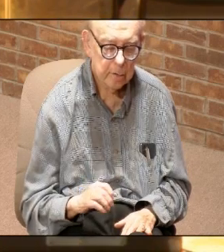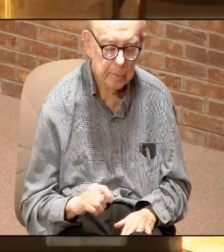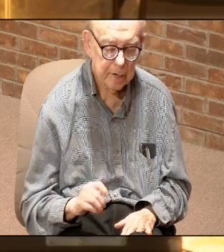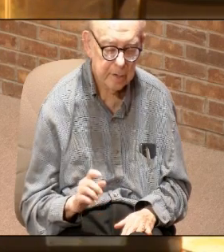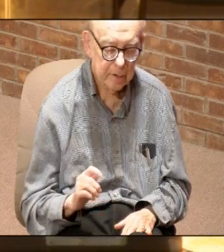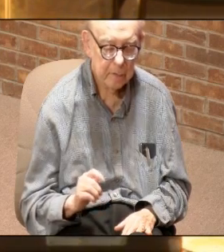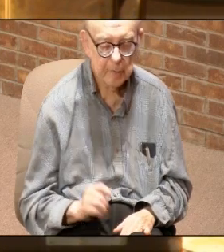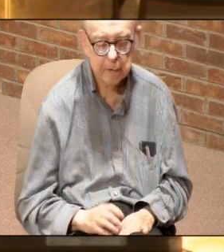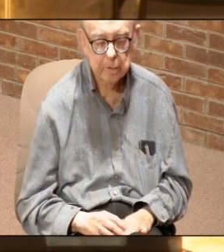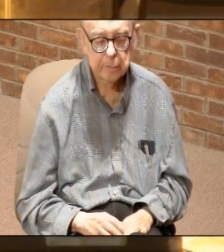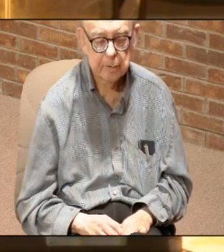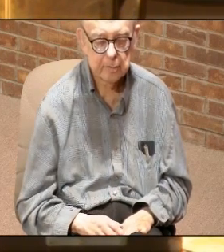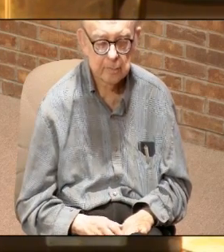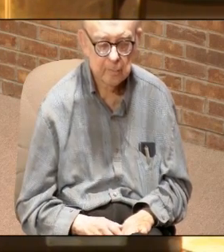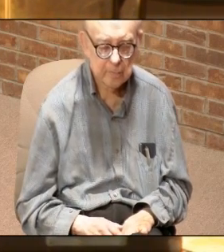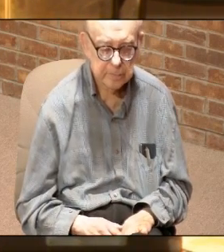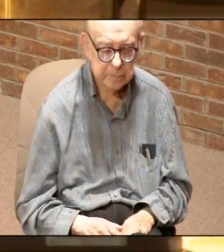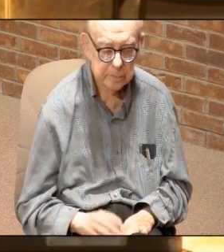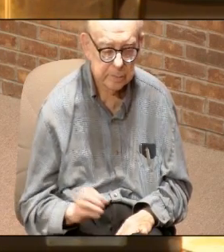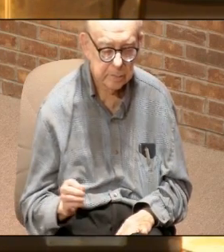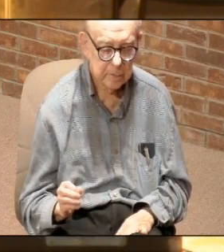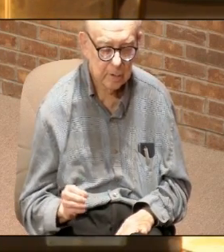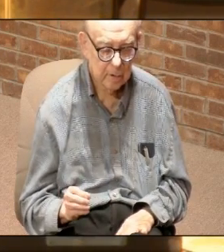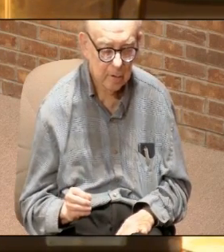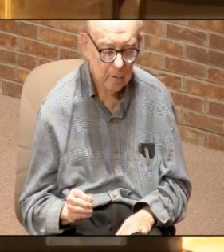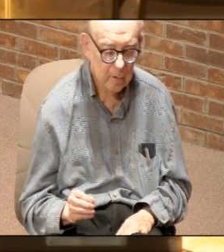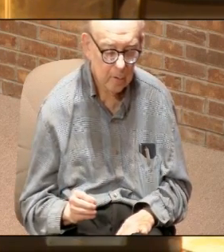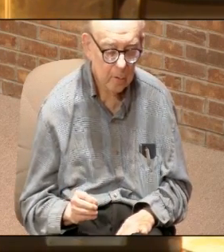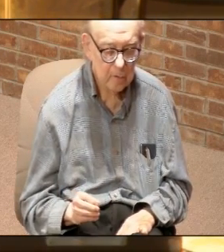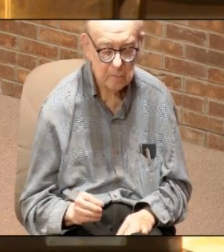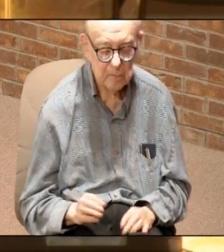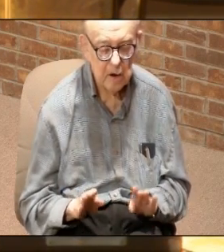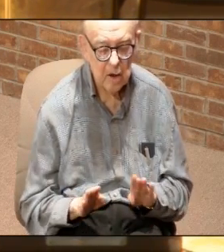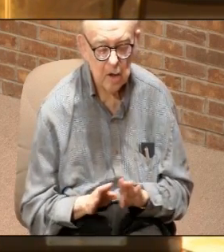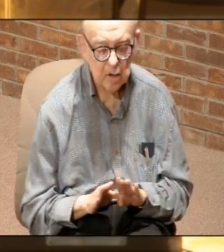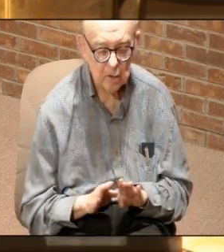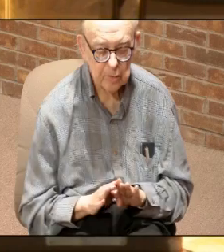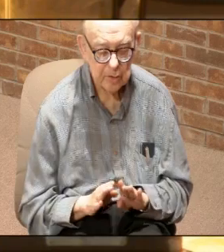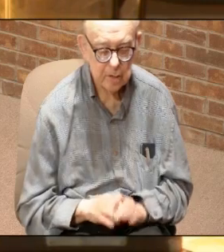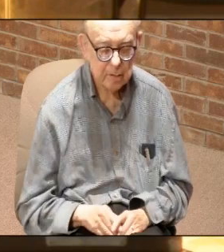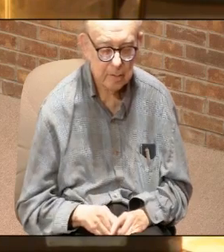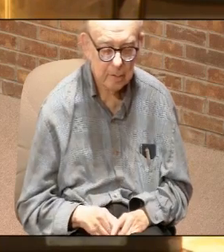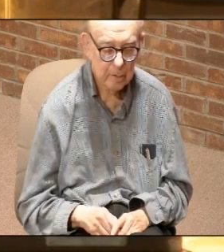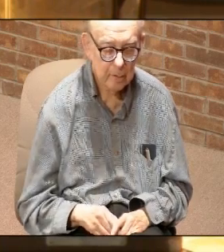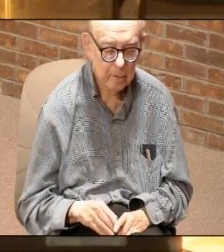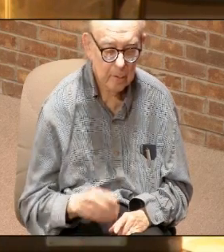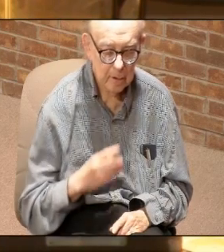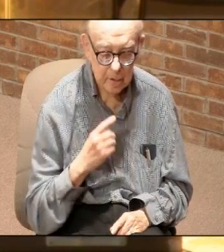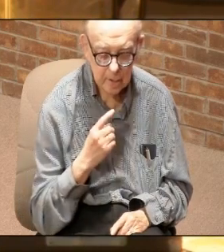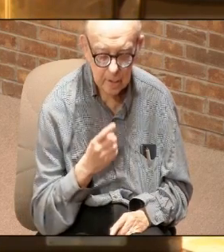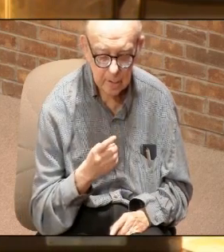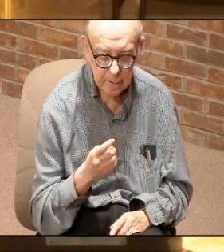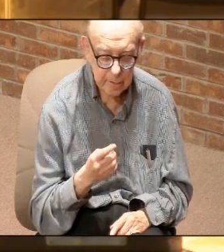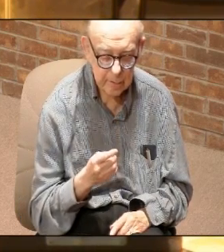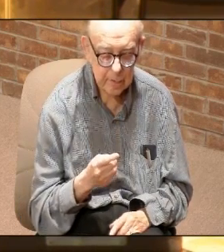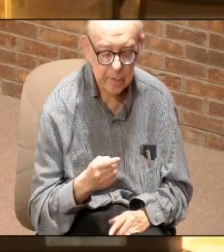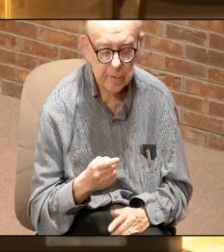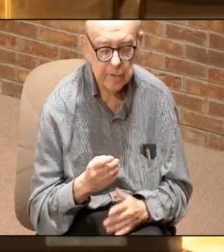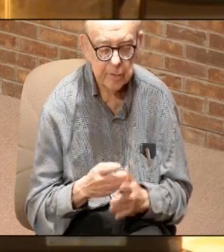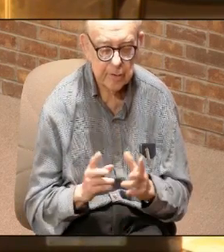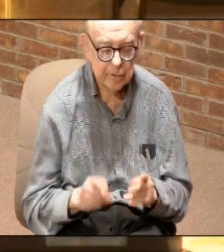or foreclosure. I want to see somebody foreclose on